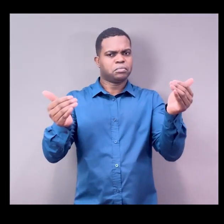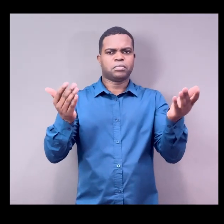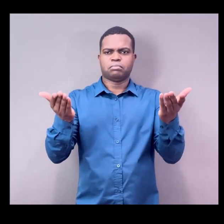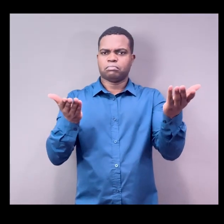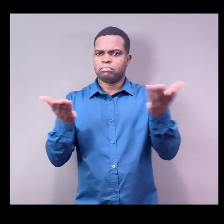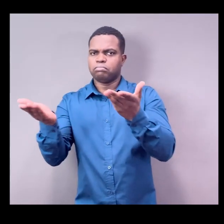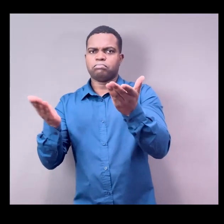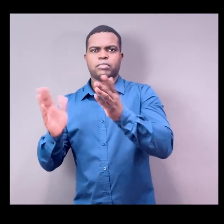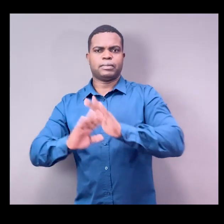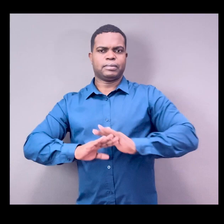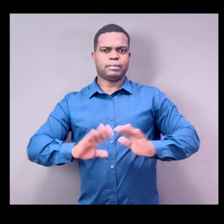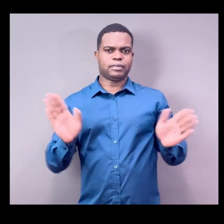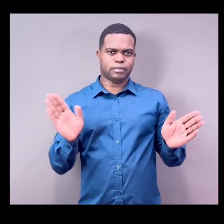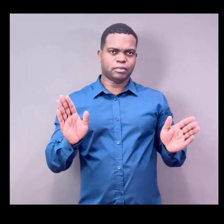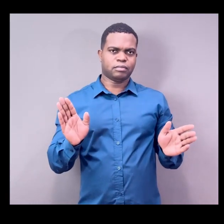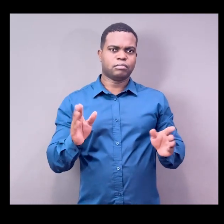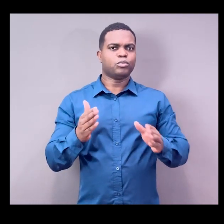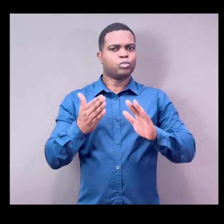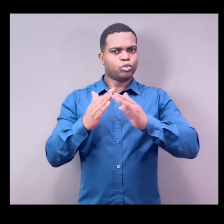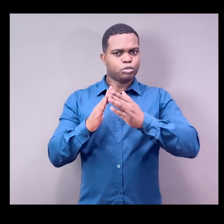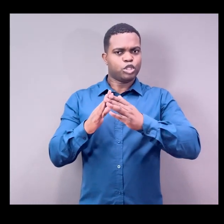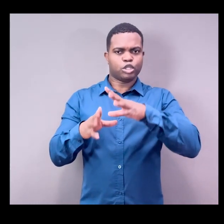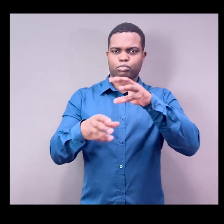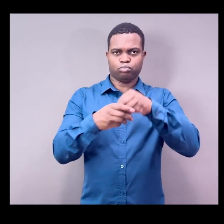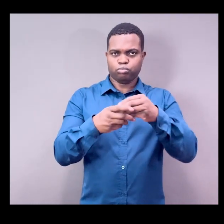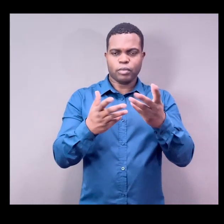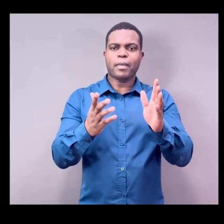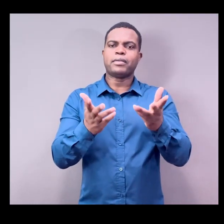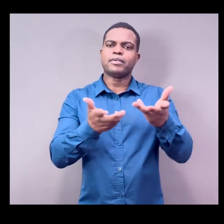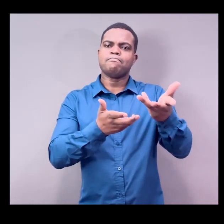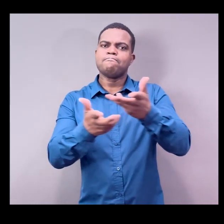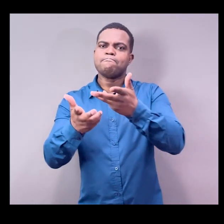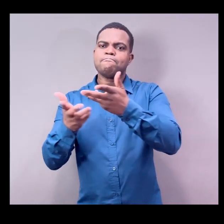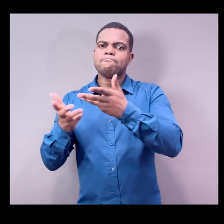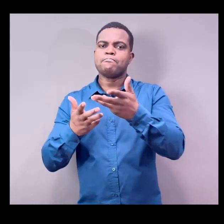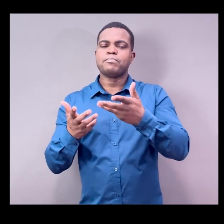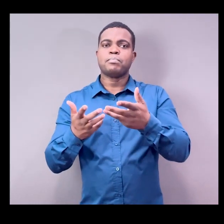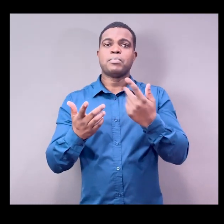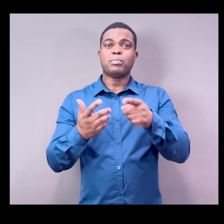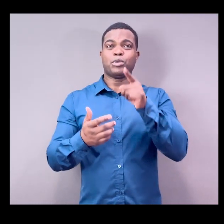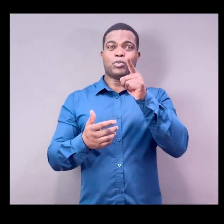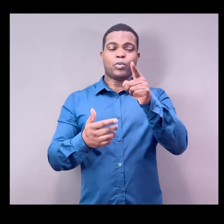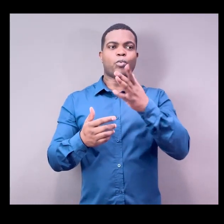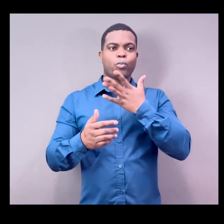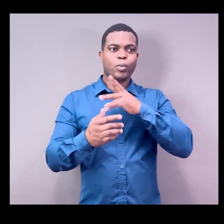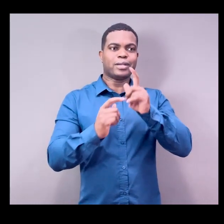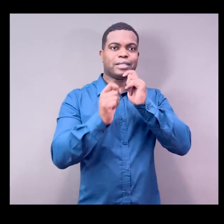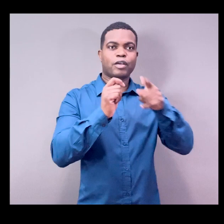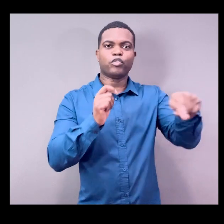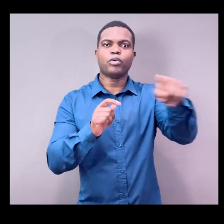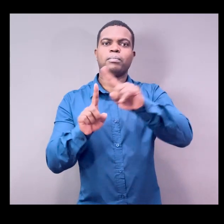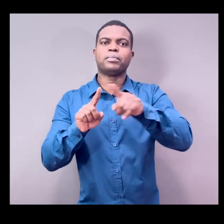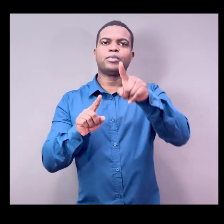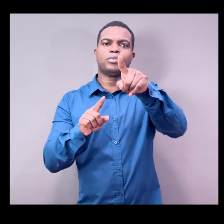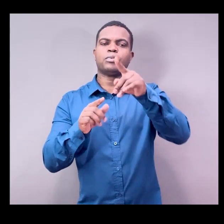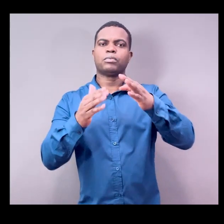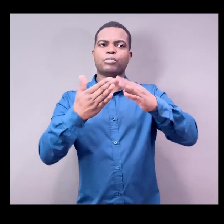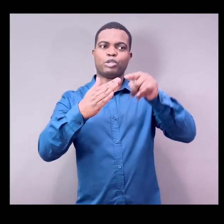example, the community you are engaging. You are part of that community. You are a resident in that community. So